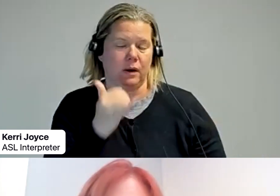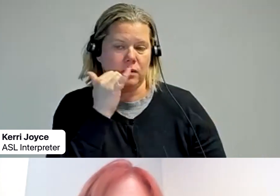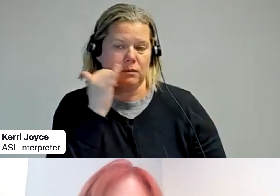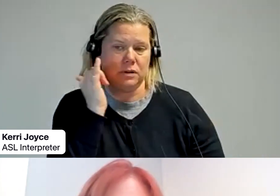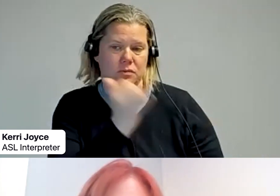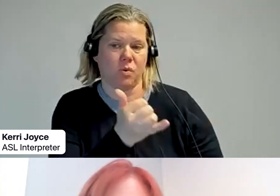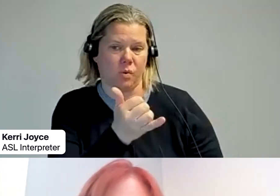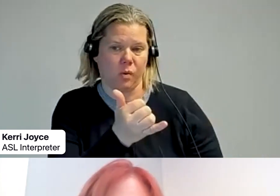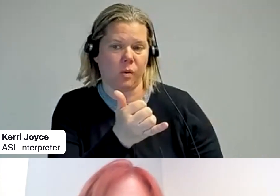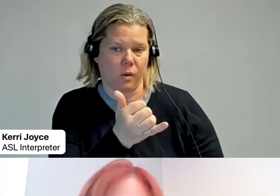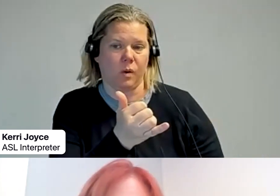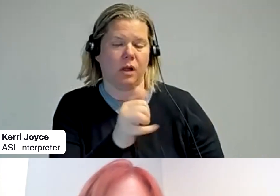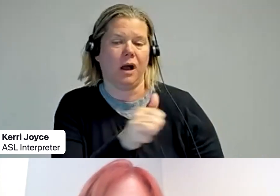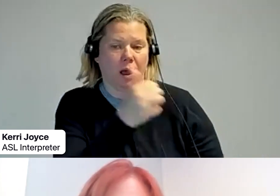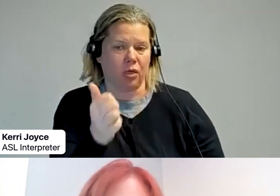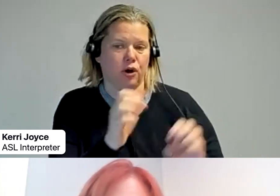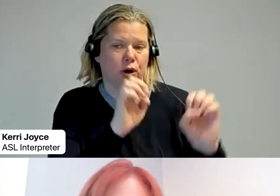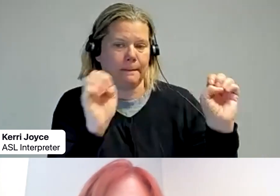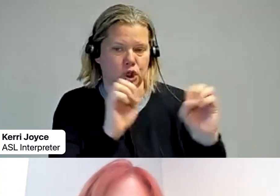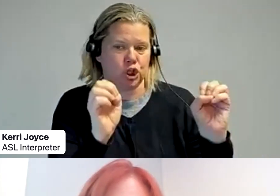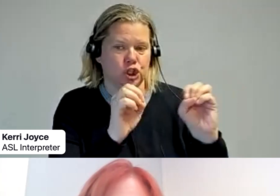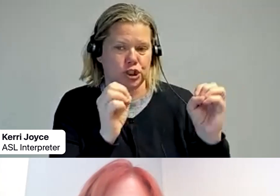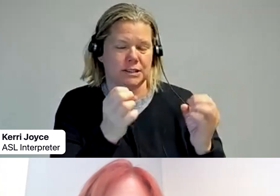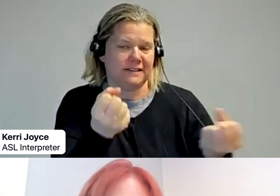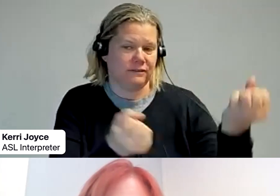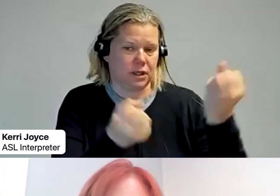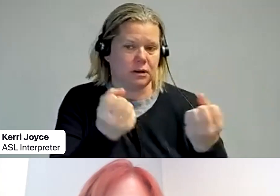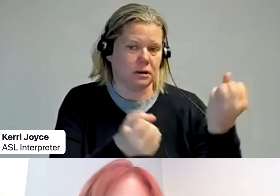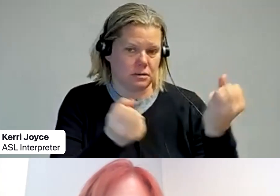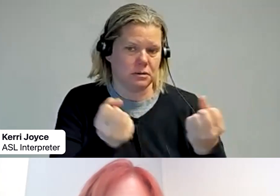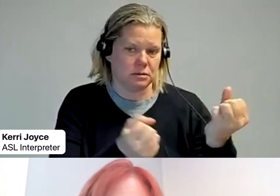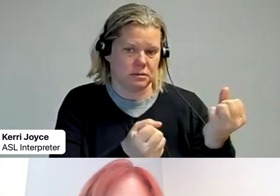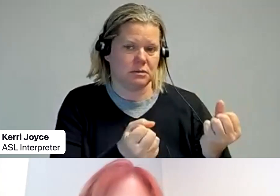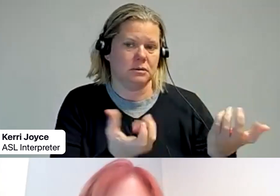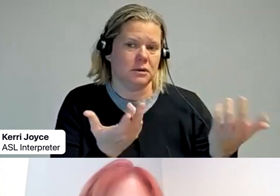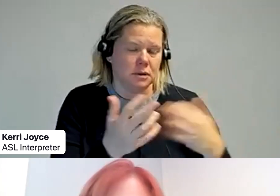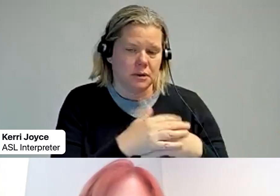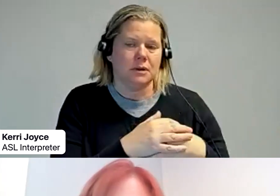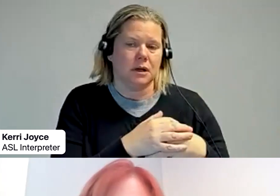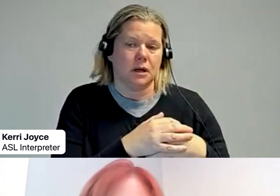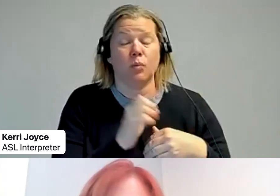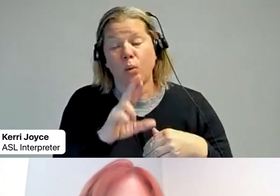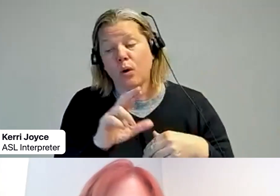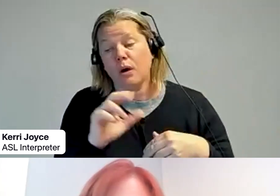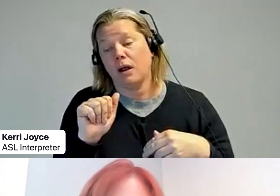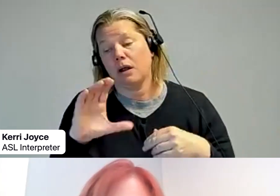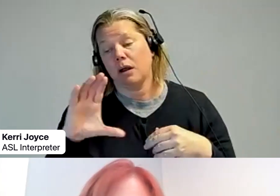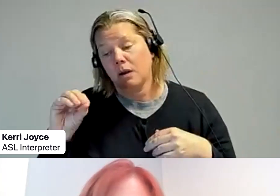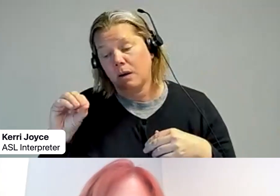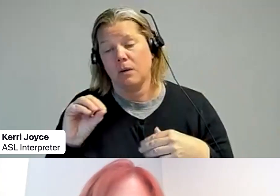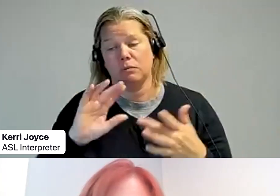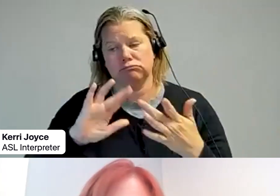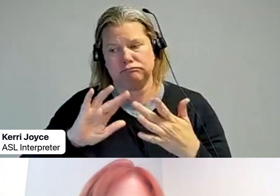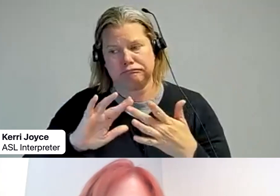other emergency vehicles attending the situation, or possibly contacting the animal control officer and